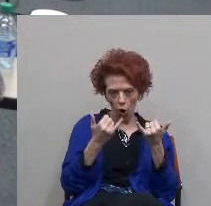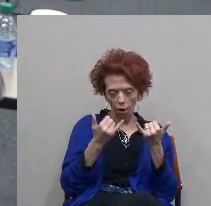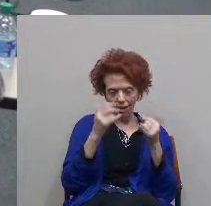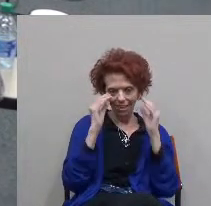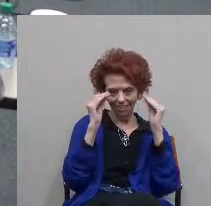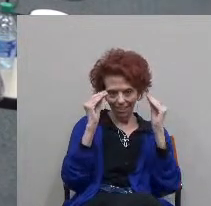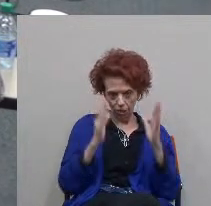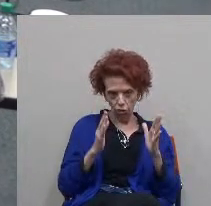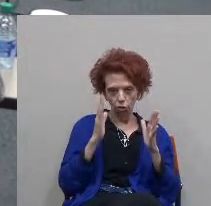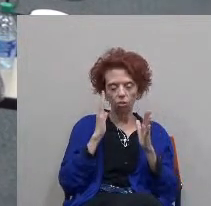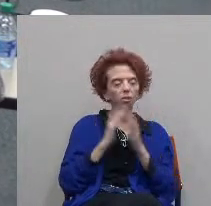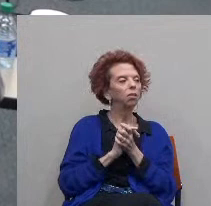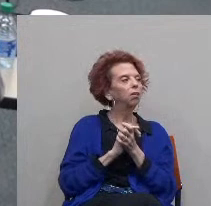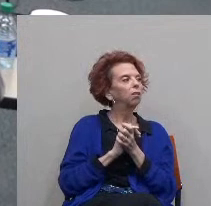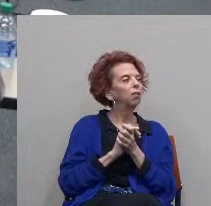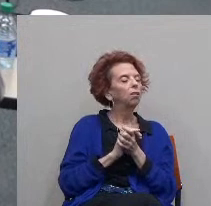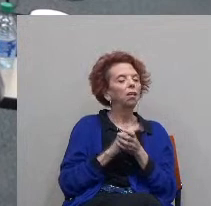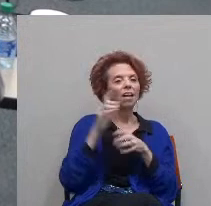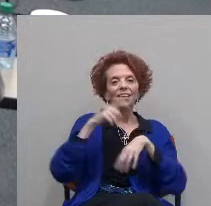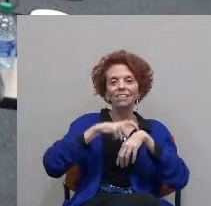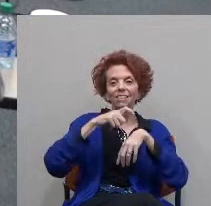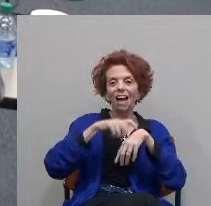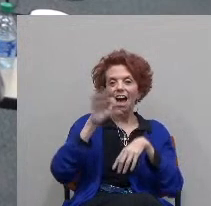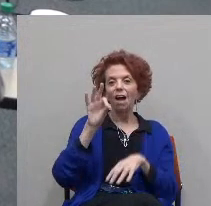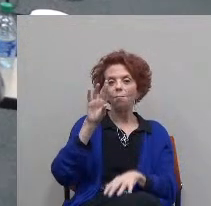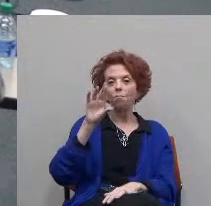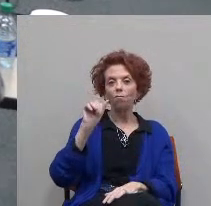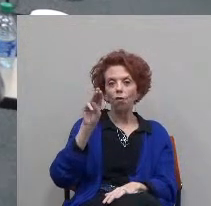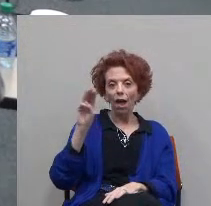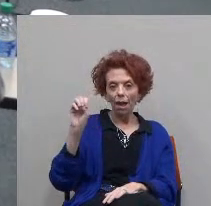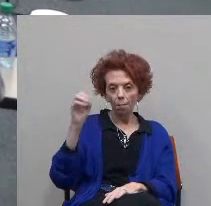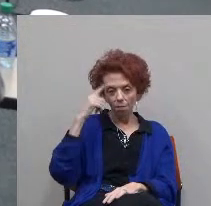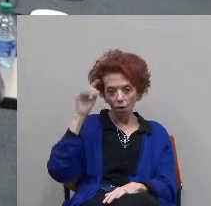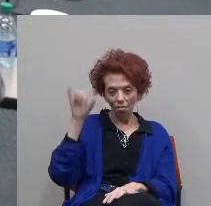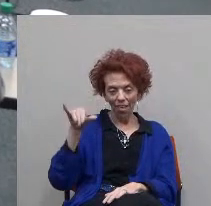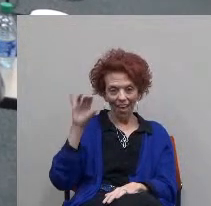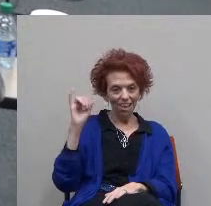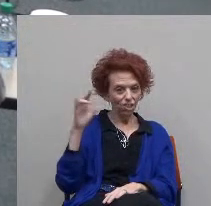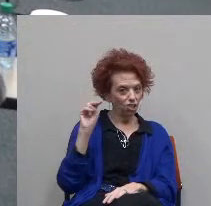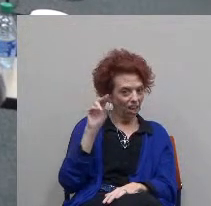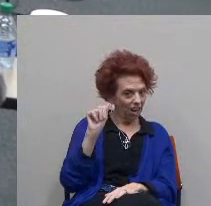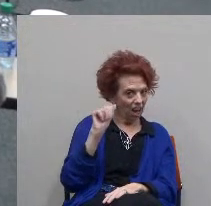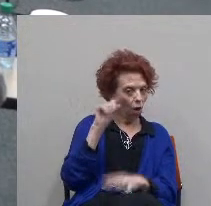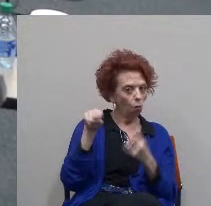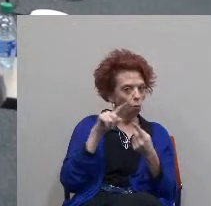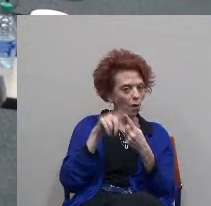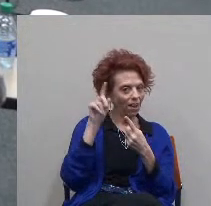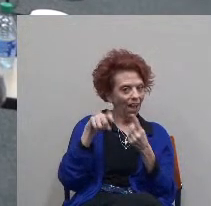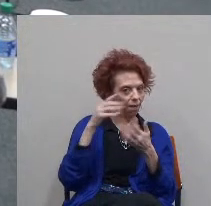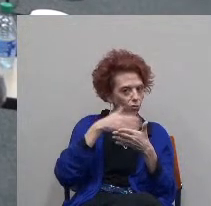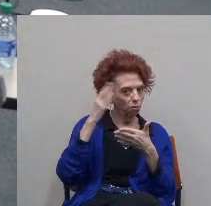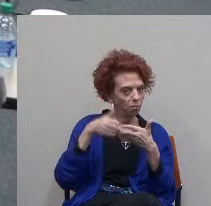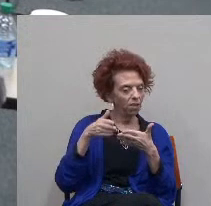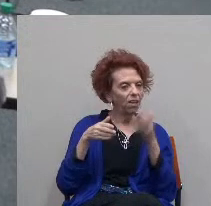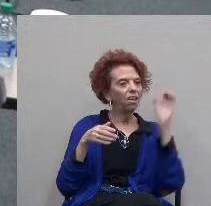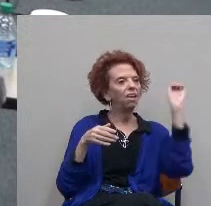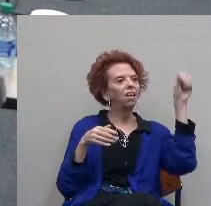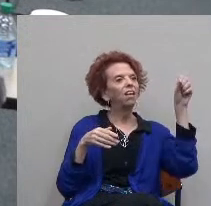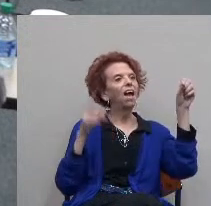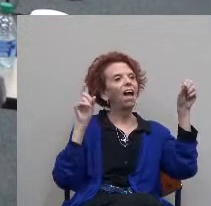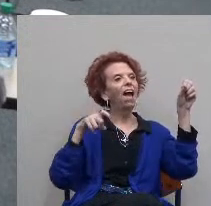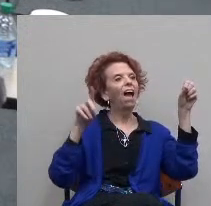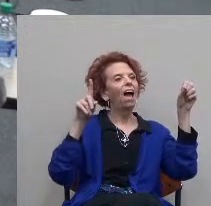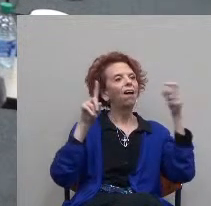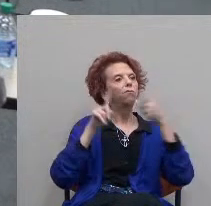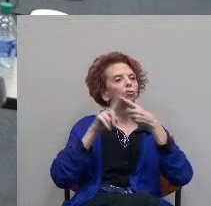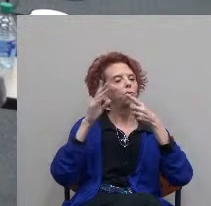have, is there gonna be a time frame on this, Jenna? On when they have to have it done by? Yes, they would have to